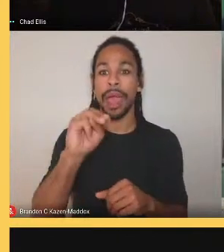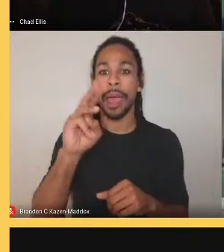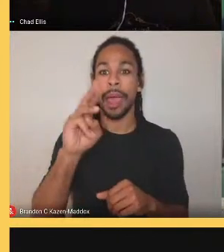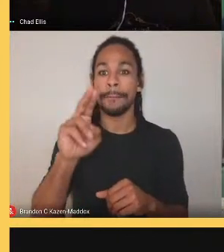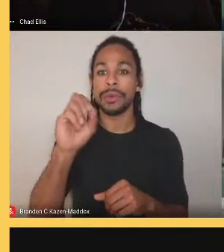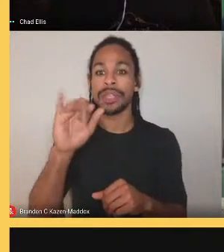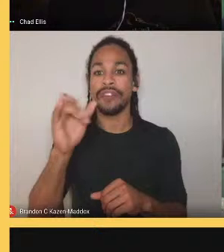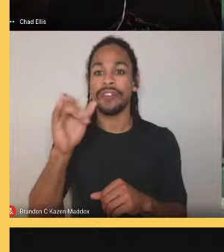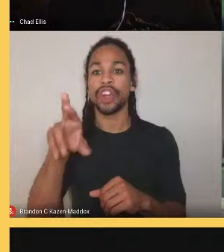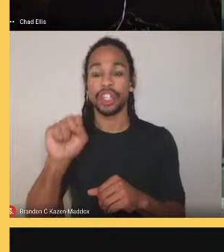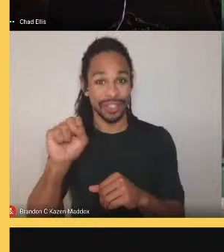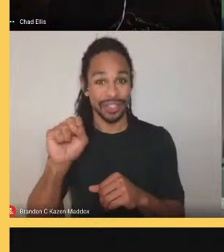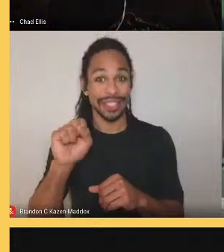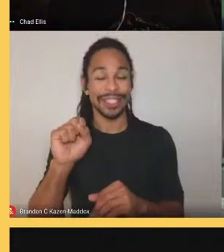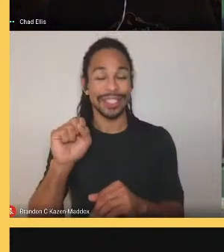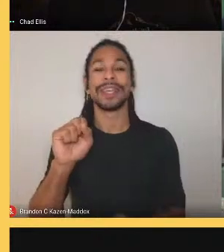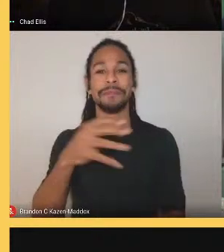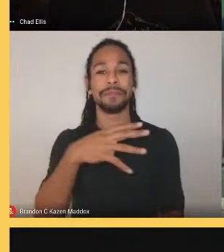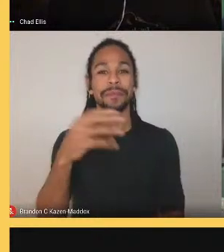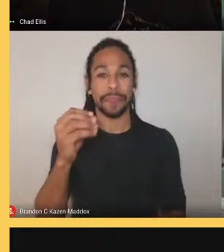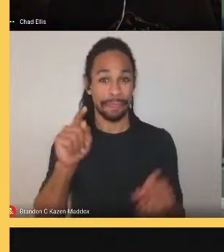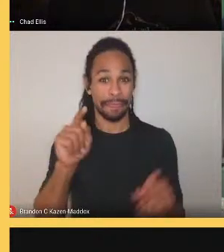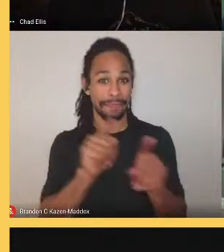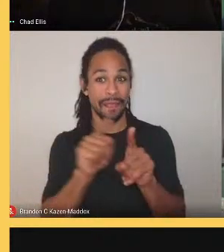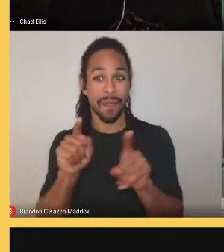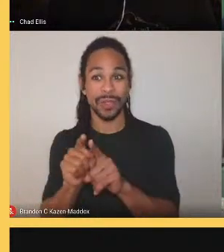also on Kahaaniyaan, which is a